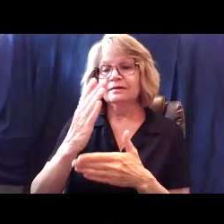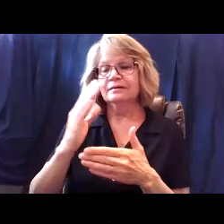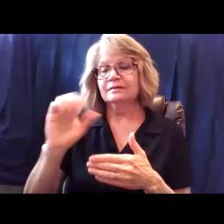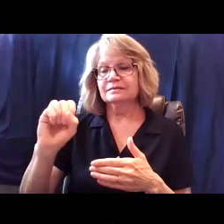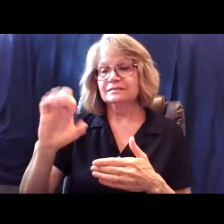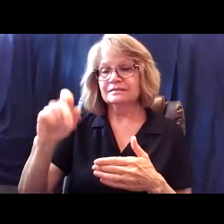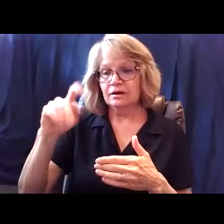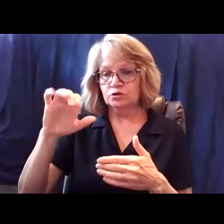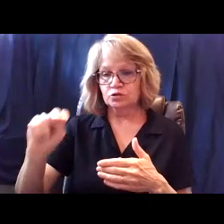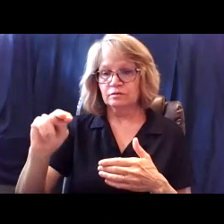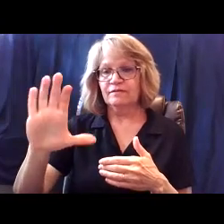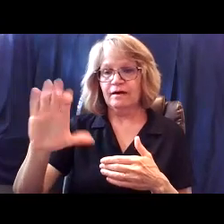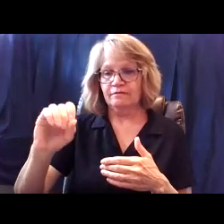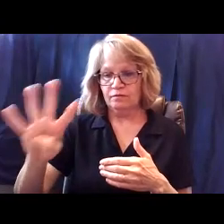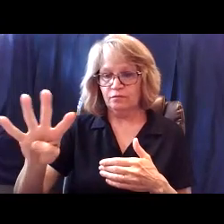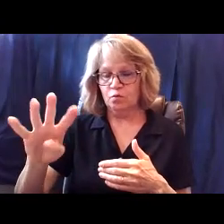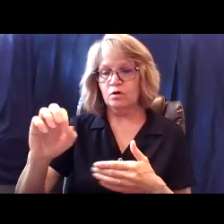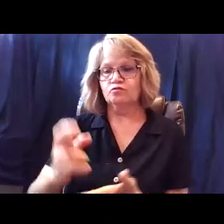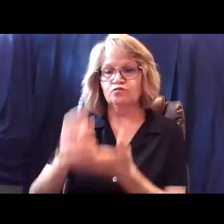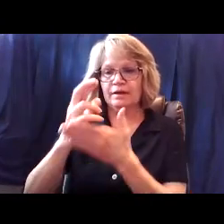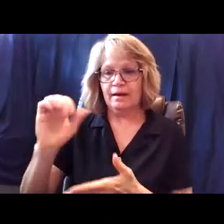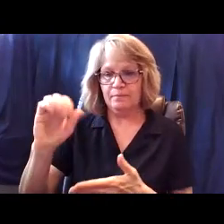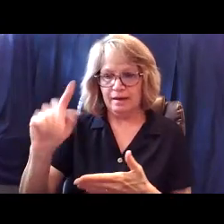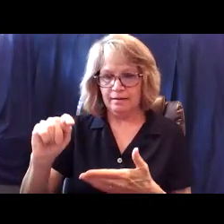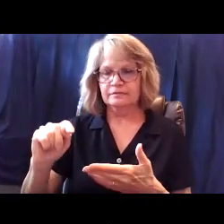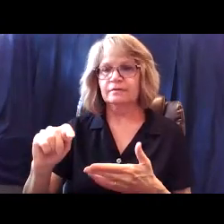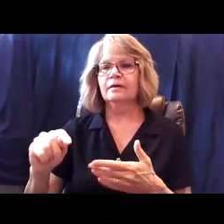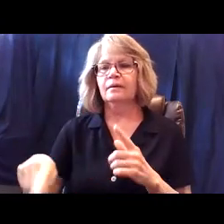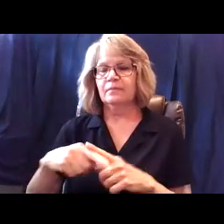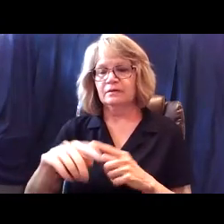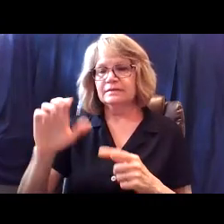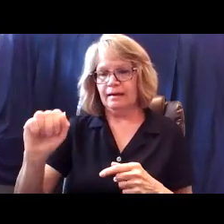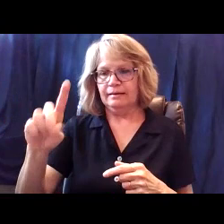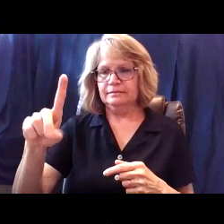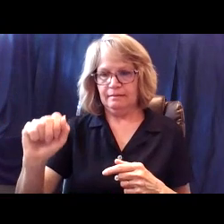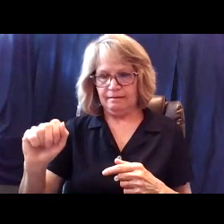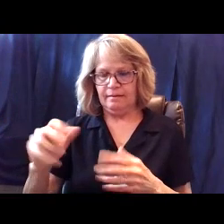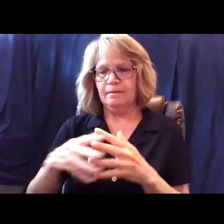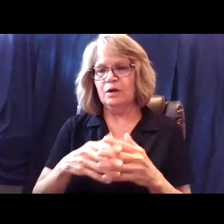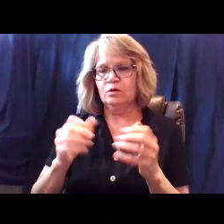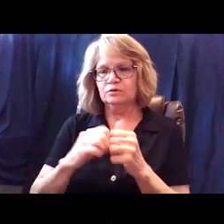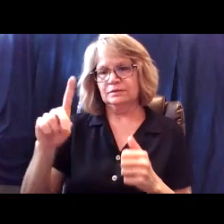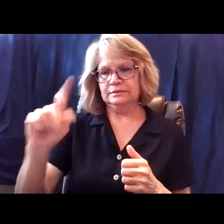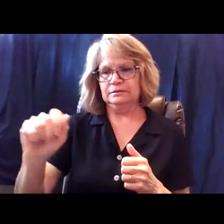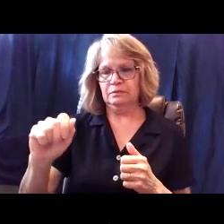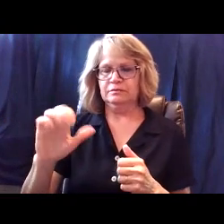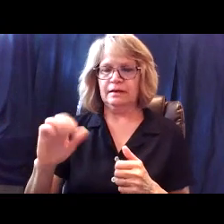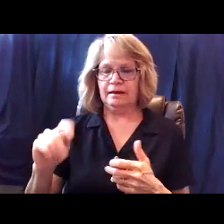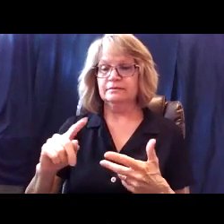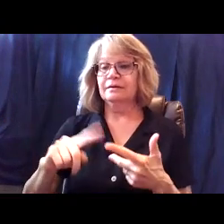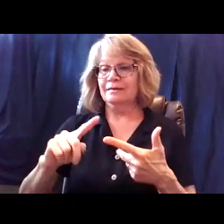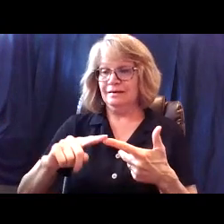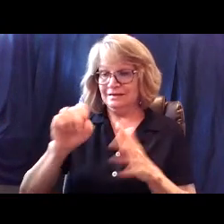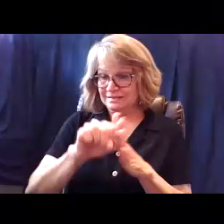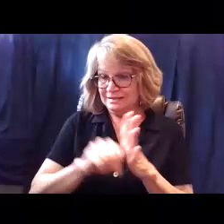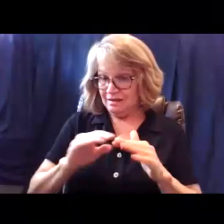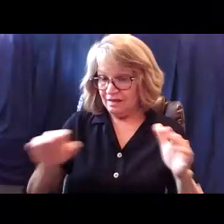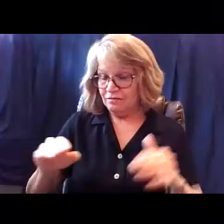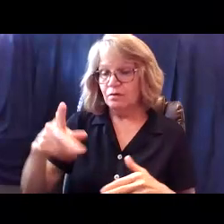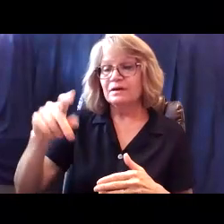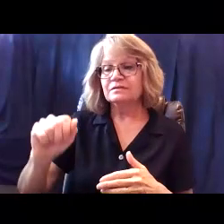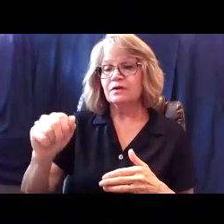504 of the Rehabilitation Act, as well as the Americans with Disabilities Act. At the state level, it's the Pennsylvania Human Relations